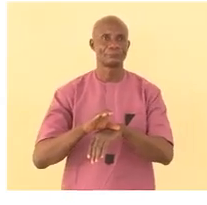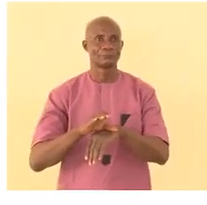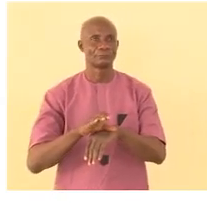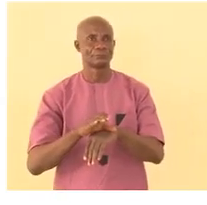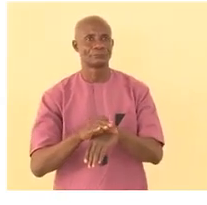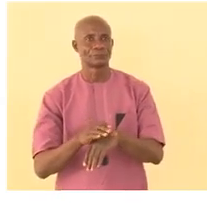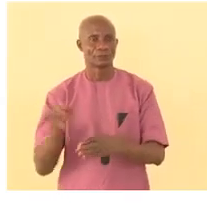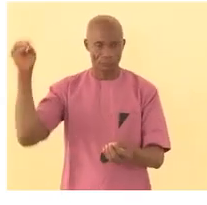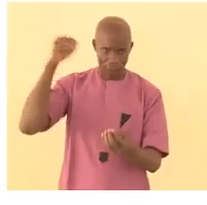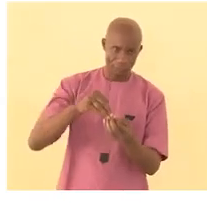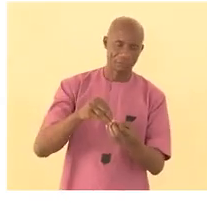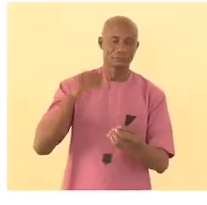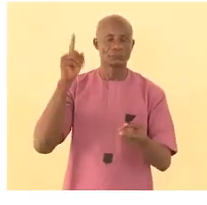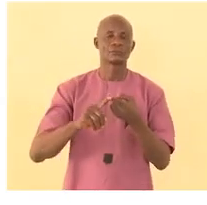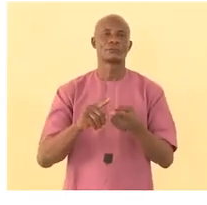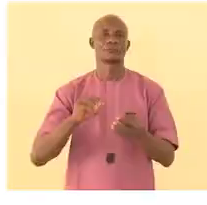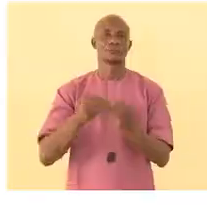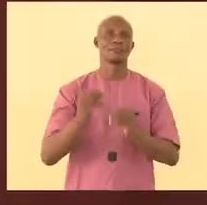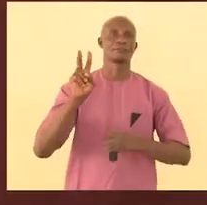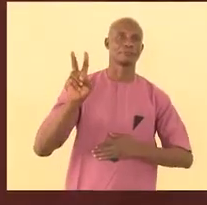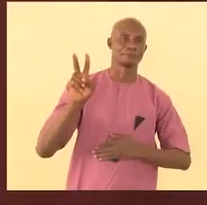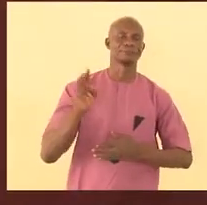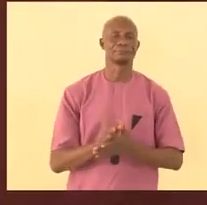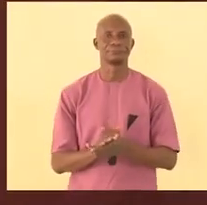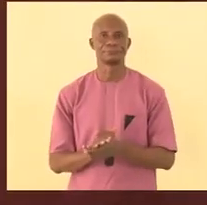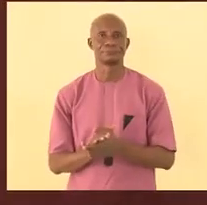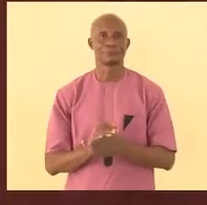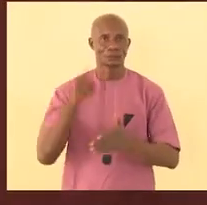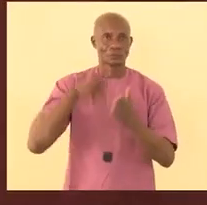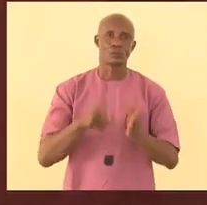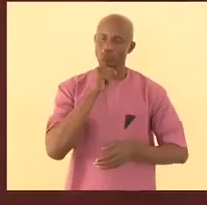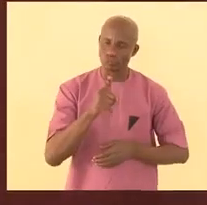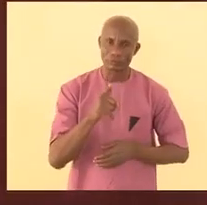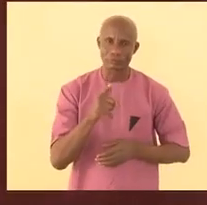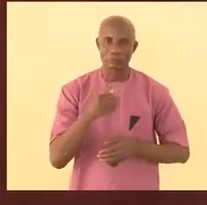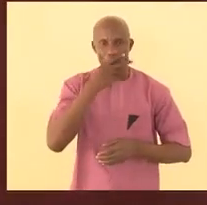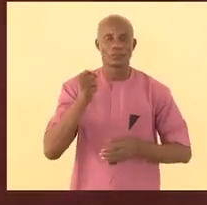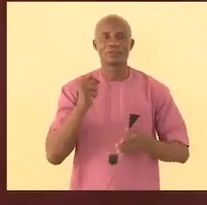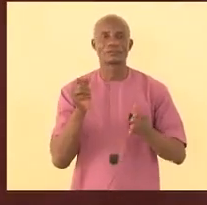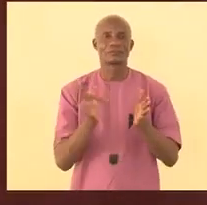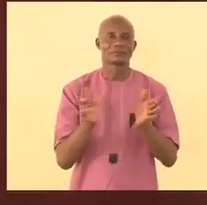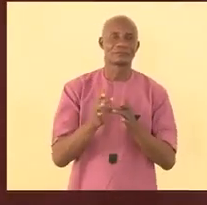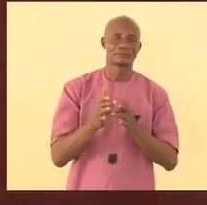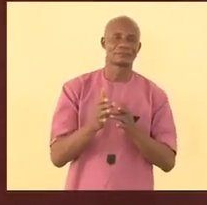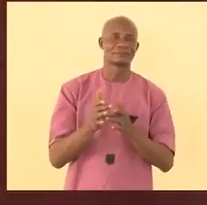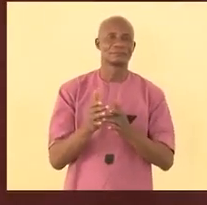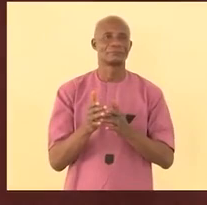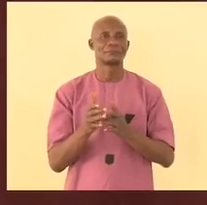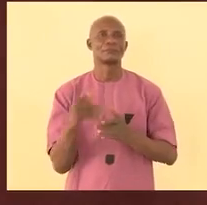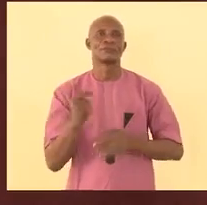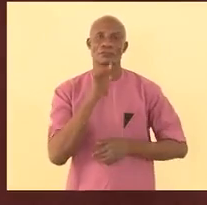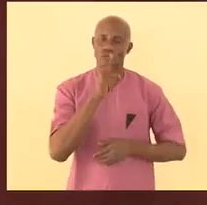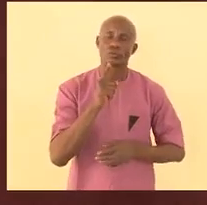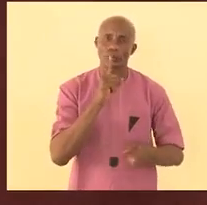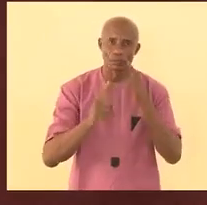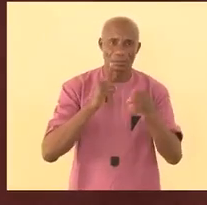Father, I still want to add a little to question number two. Okay. What truth was Jesus talking about?